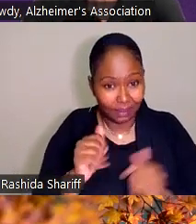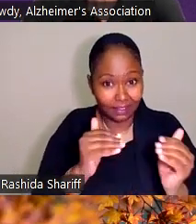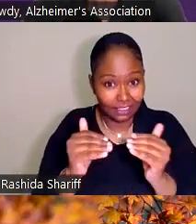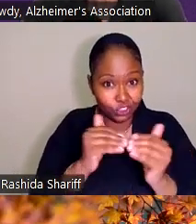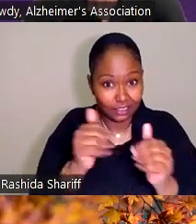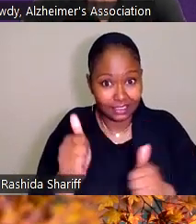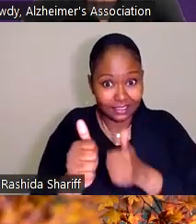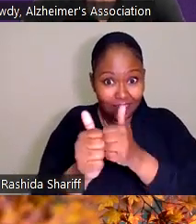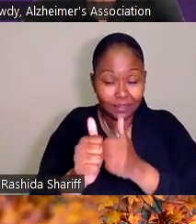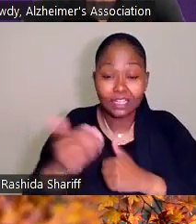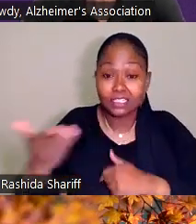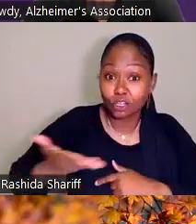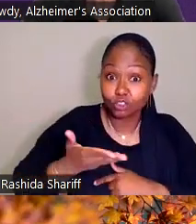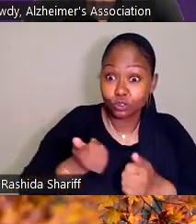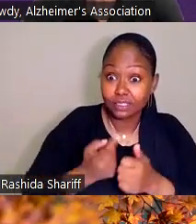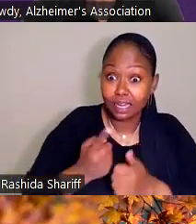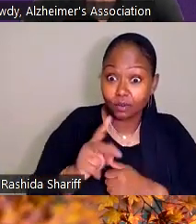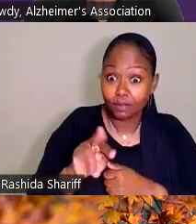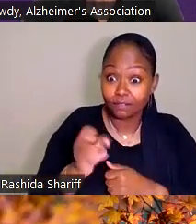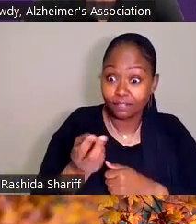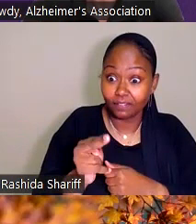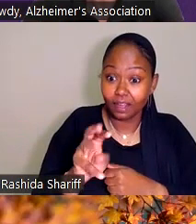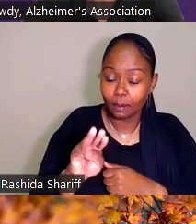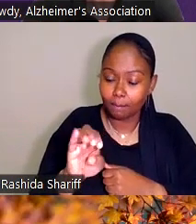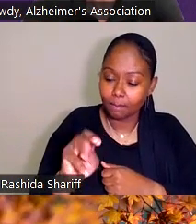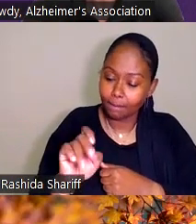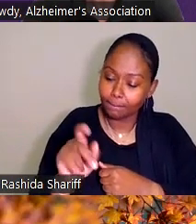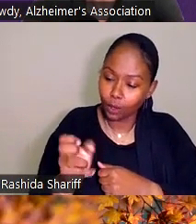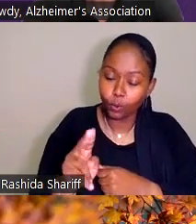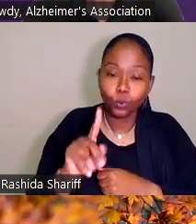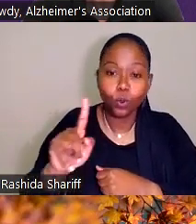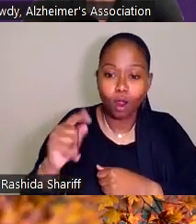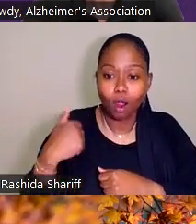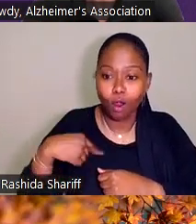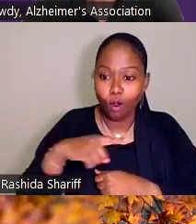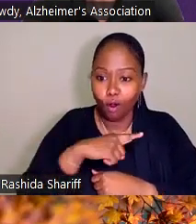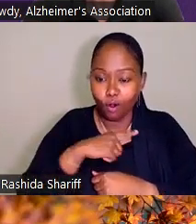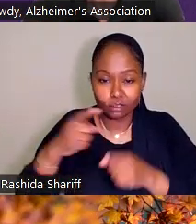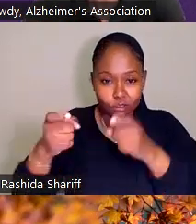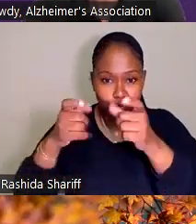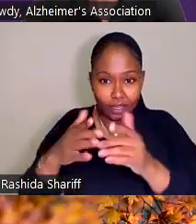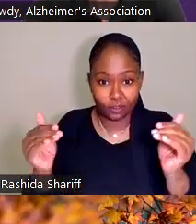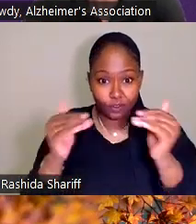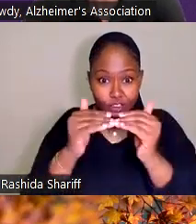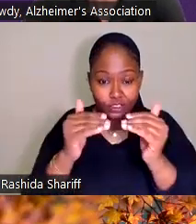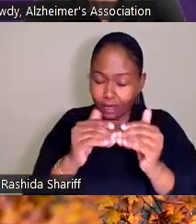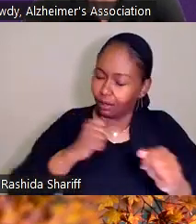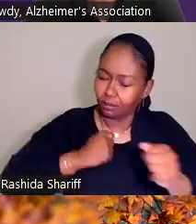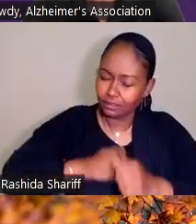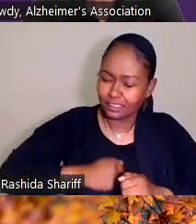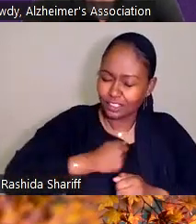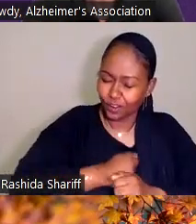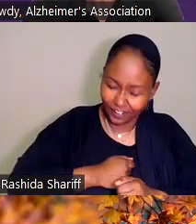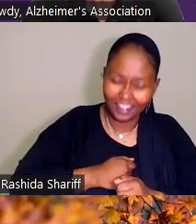I'd like to introduce everyone to Vivian Mabaku, our Equity Director, Justice and Aging. The Equity Director for Justice